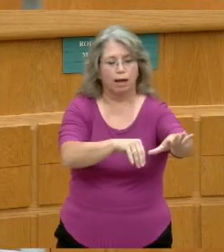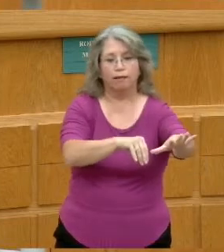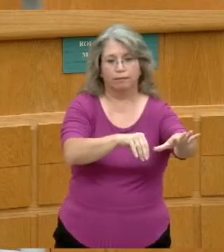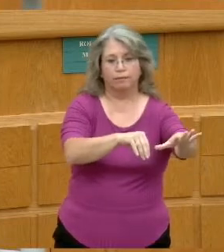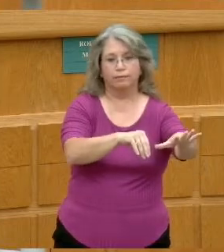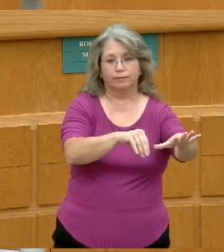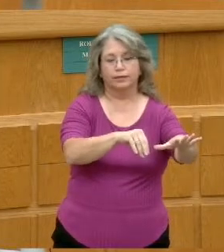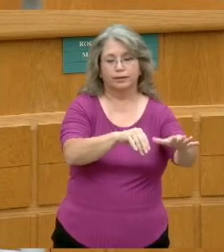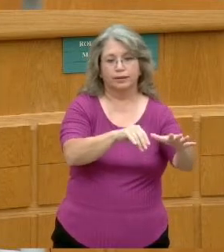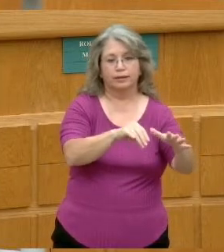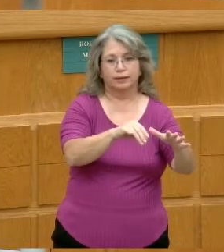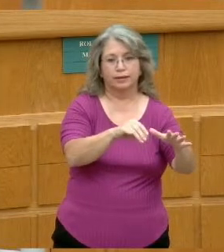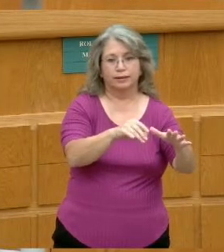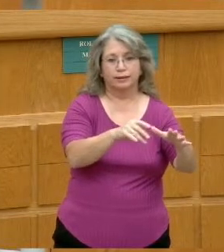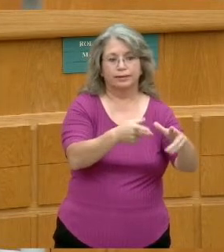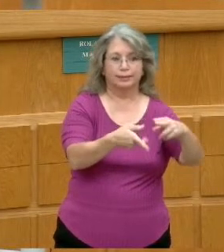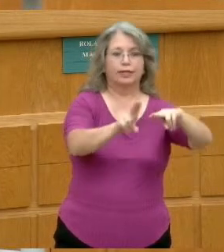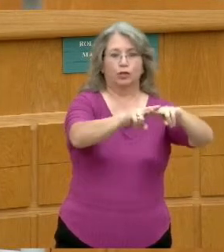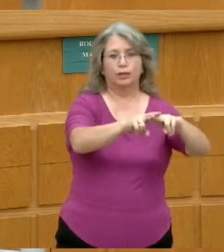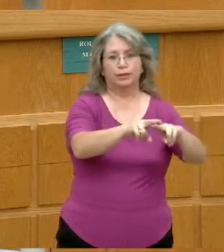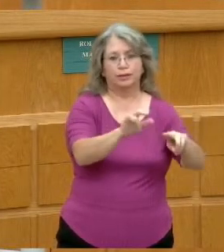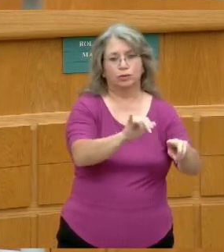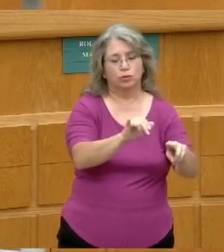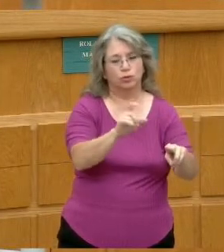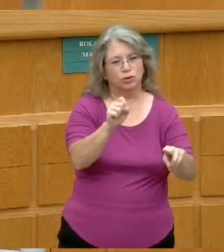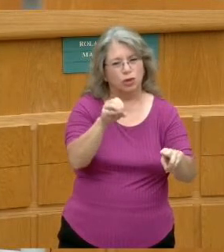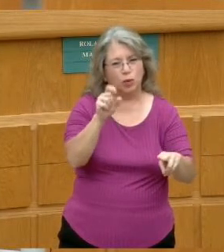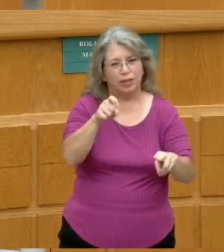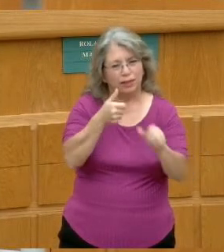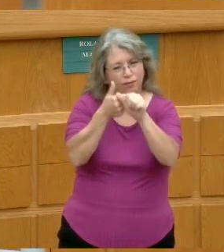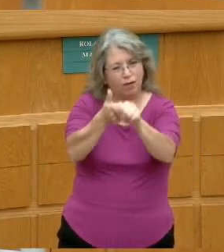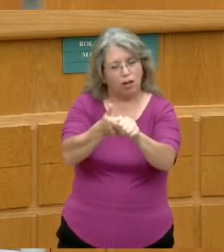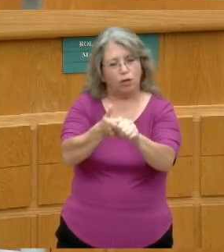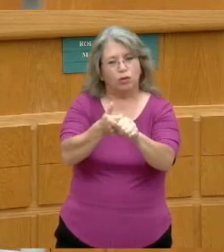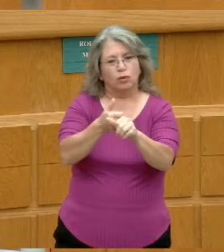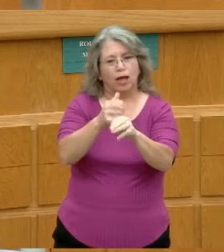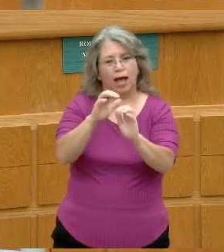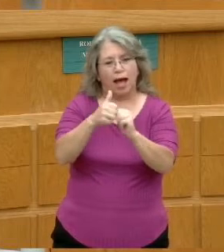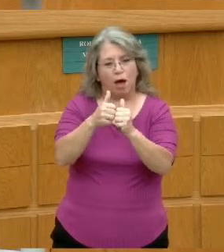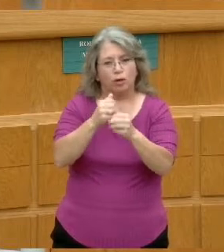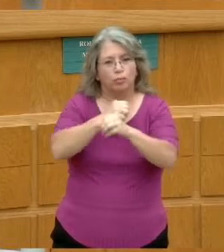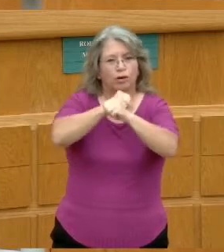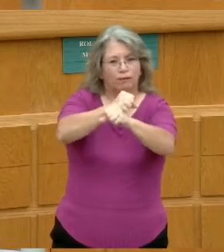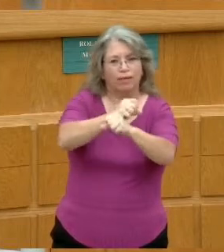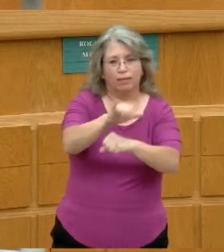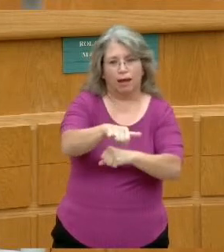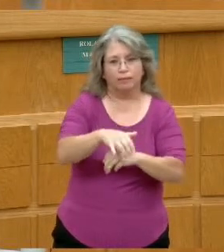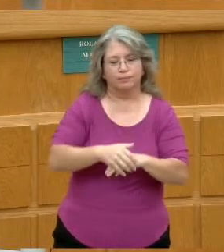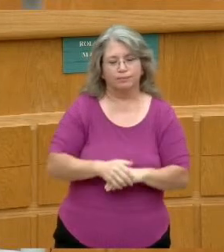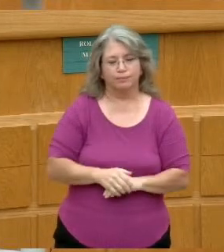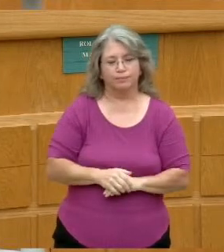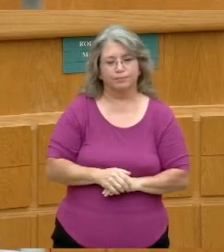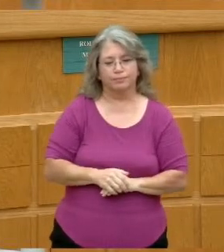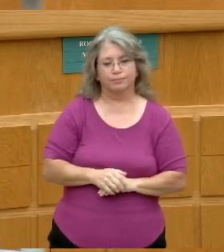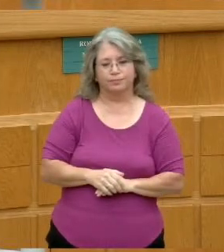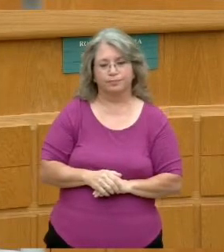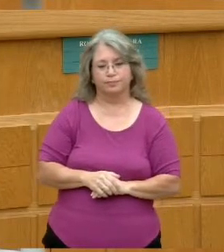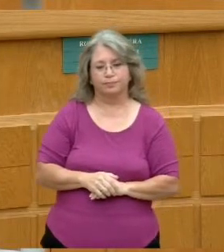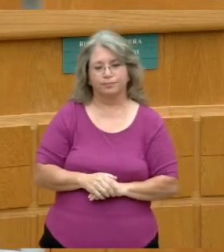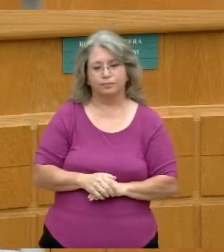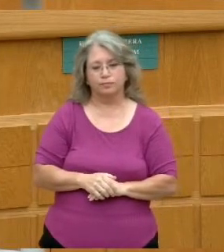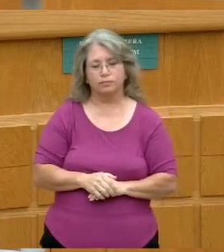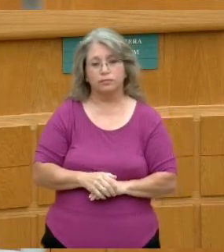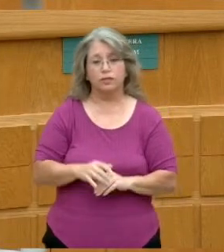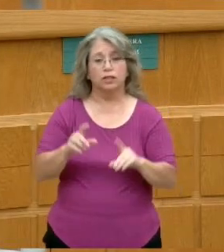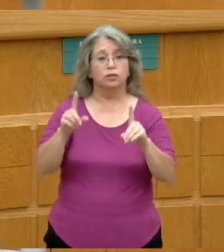and listen to some of those health practices. Okay, so the numbers on the testing include today, we have tested